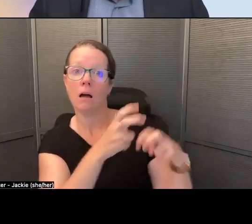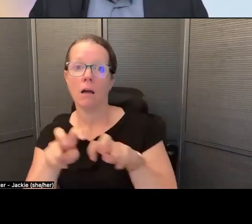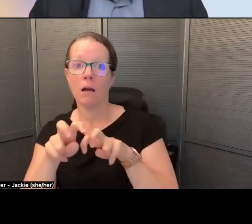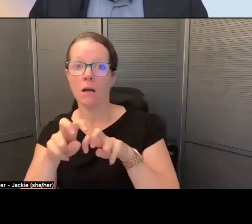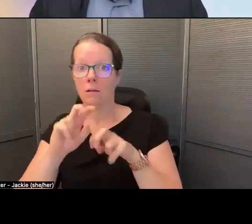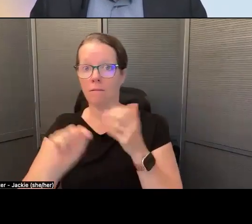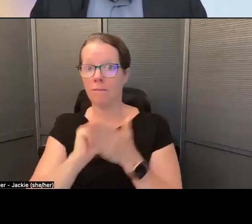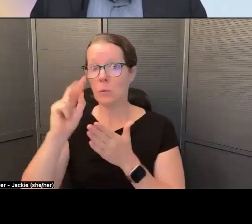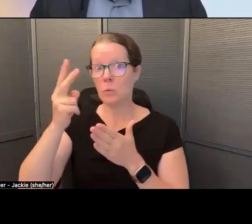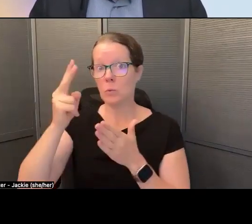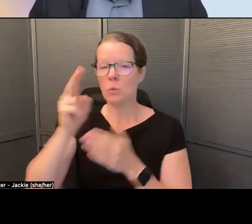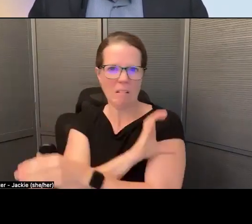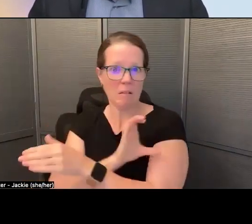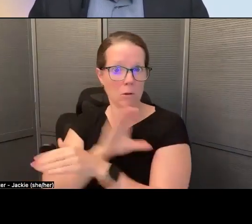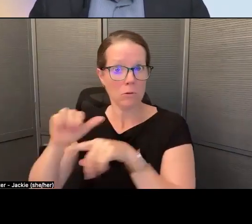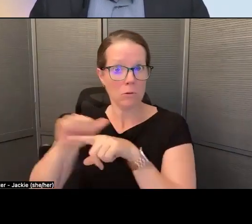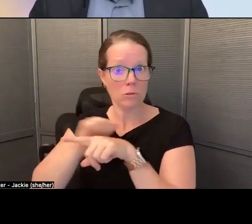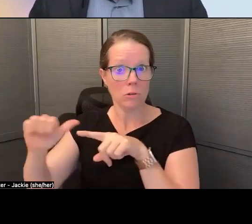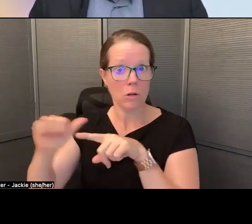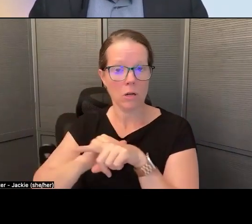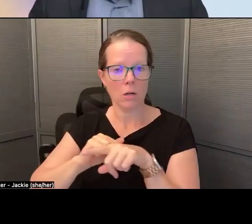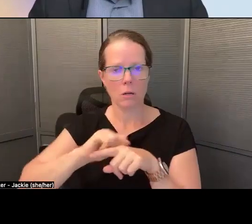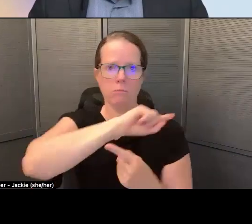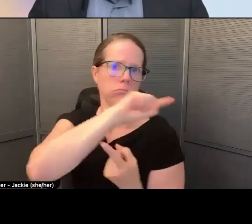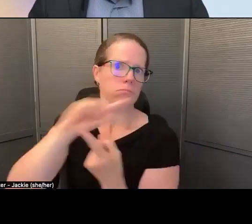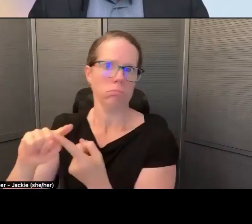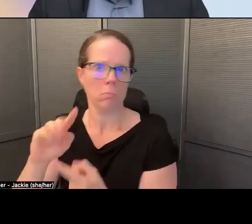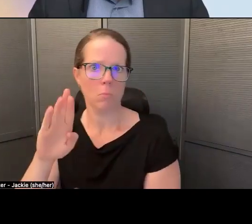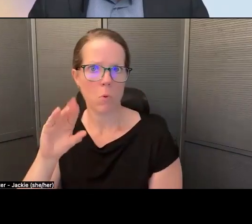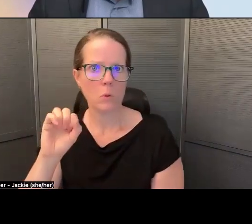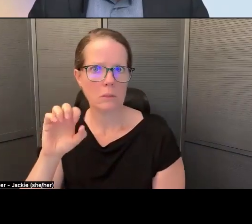period. Next slide, please.